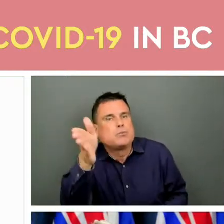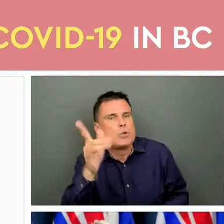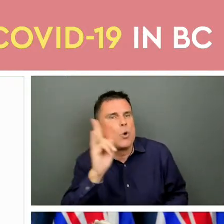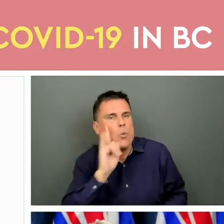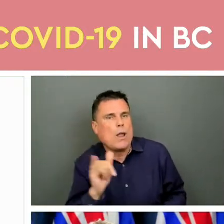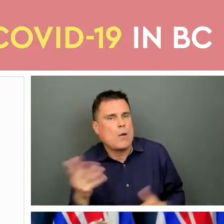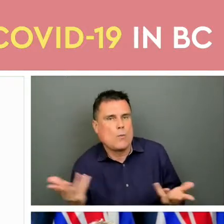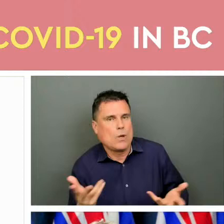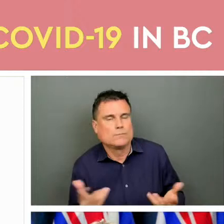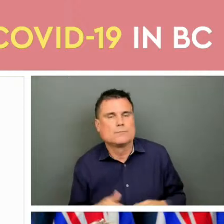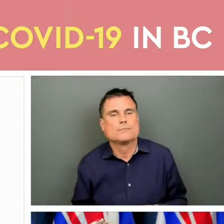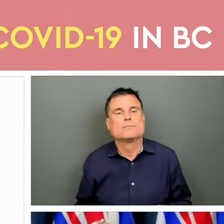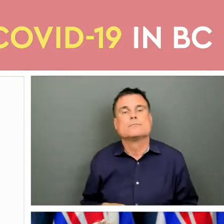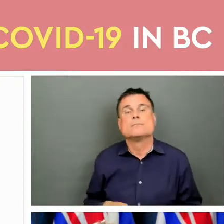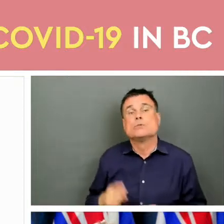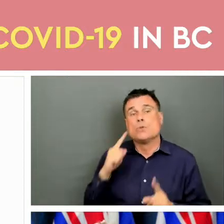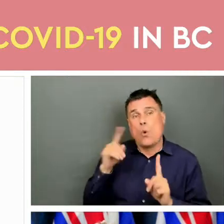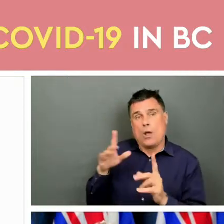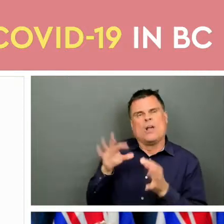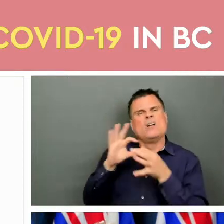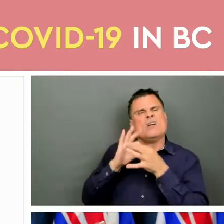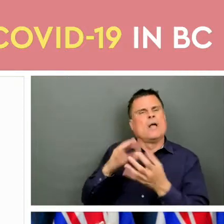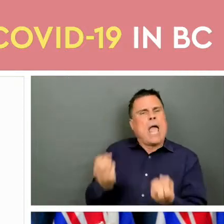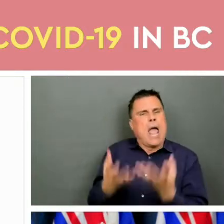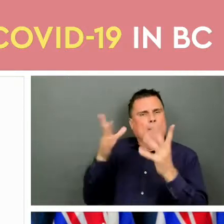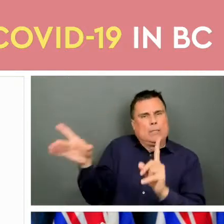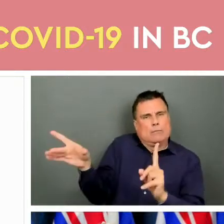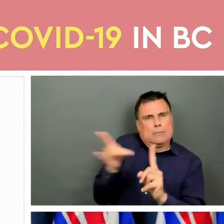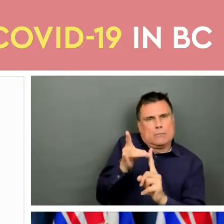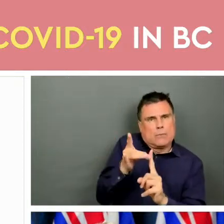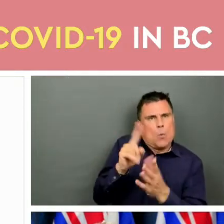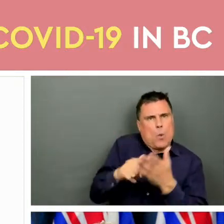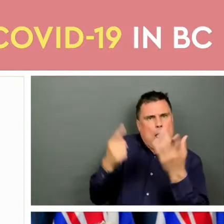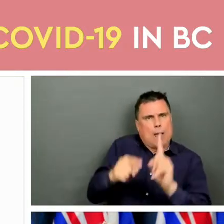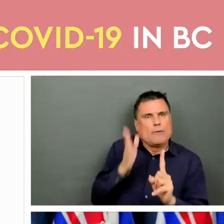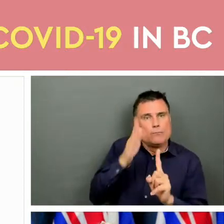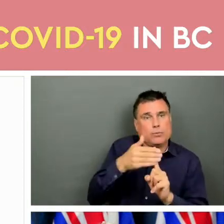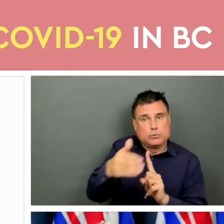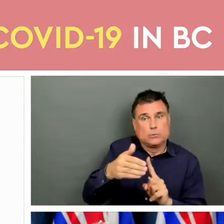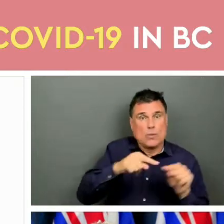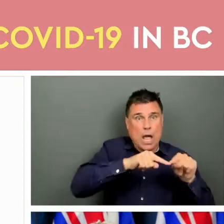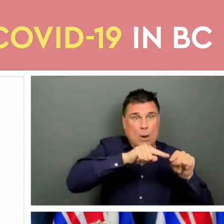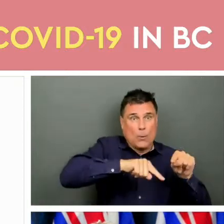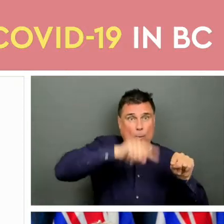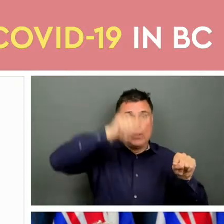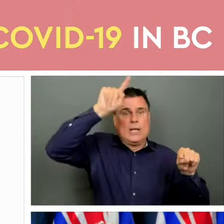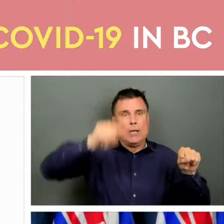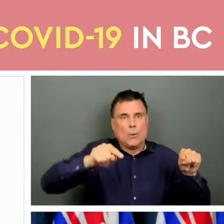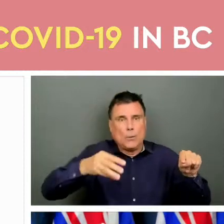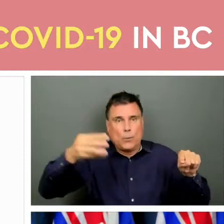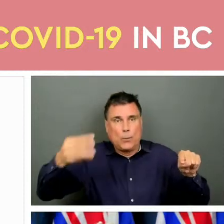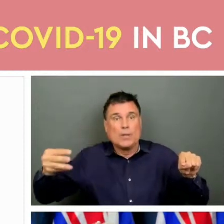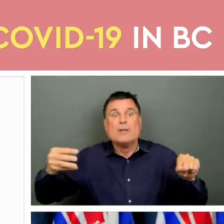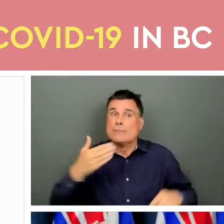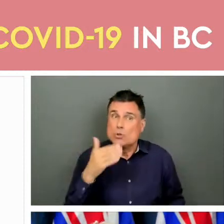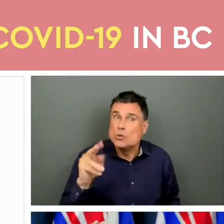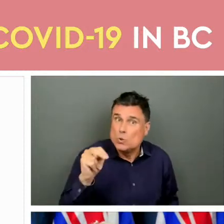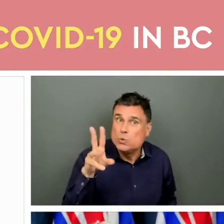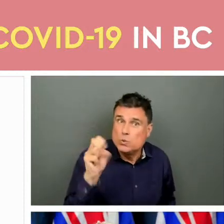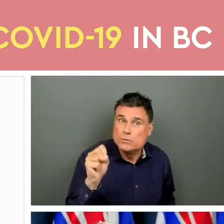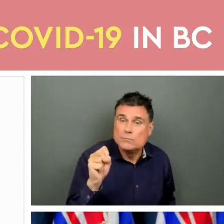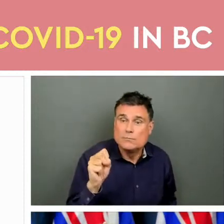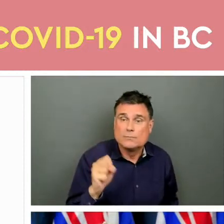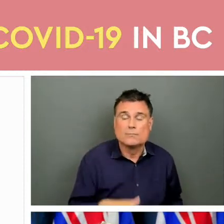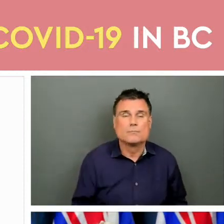of transmission in our communities and immunization rates. And this also is a good news story. With the measures that we've